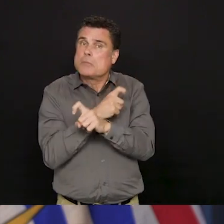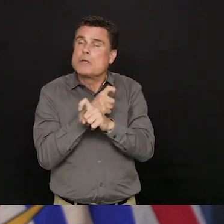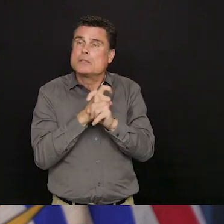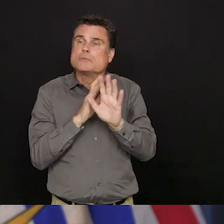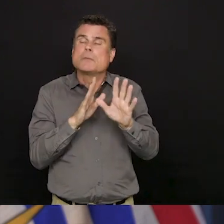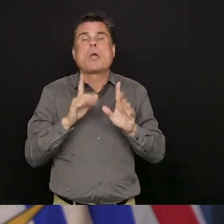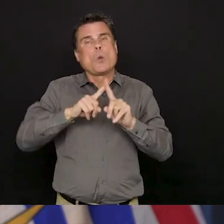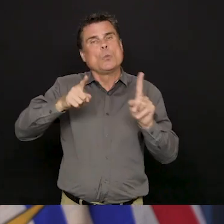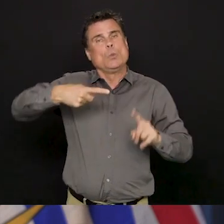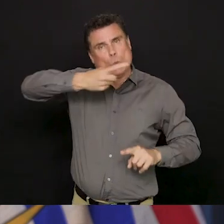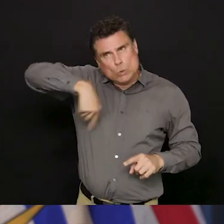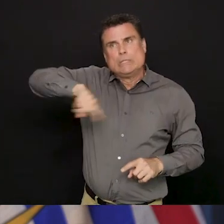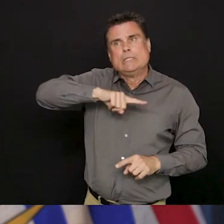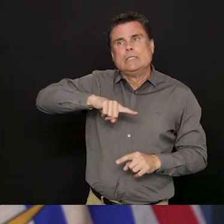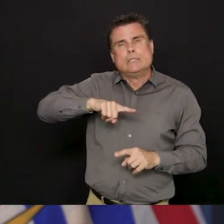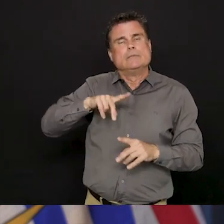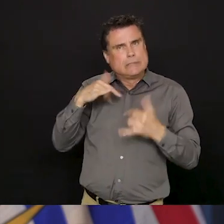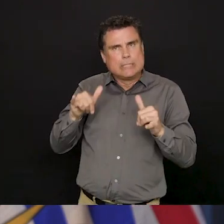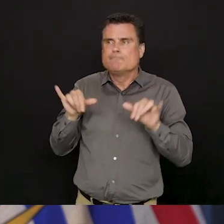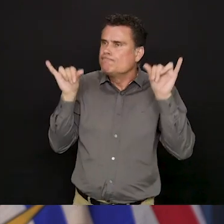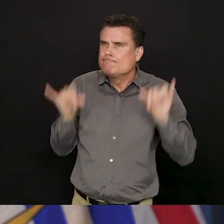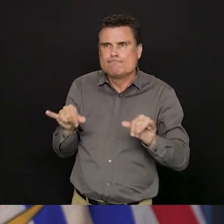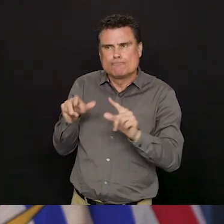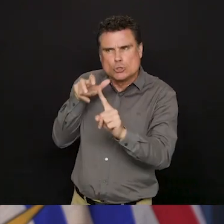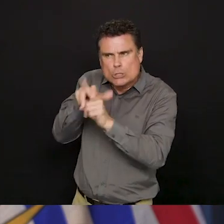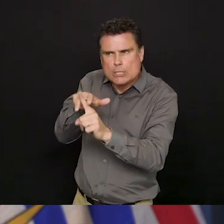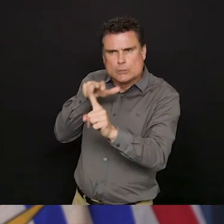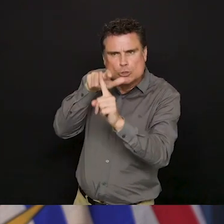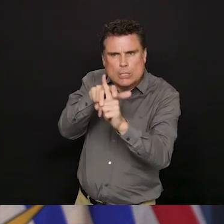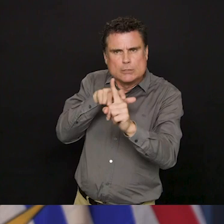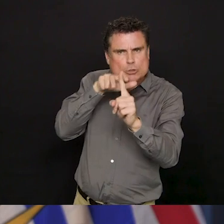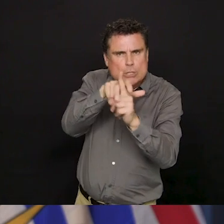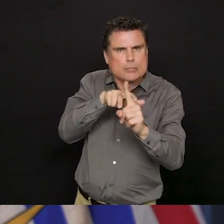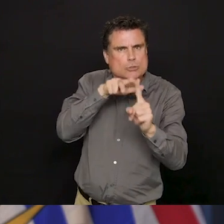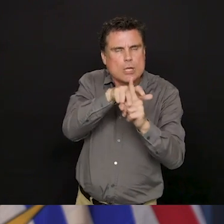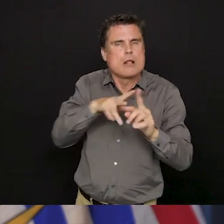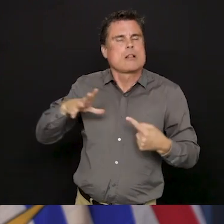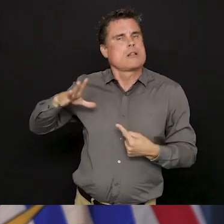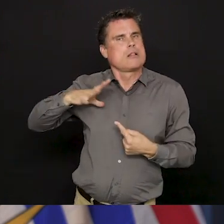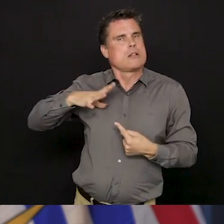happen. Marcella Bernardo, News 1130.